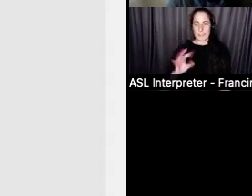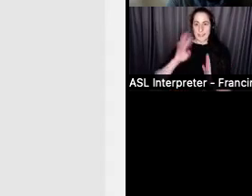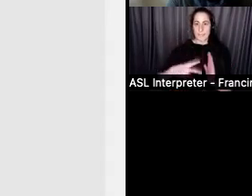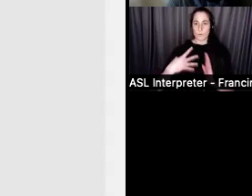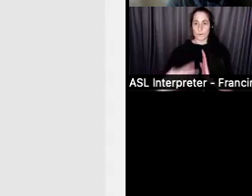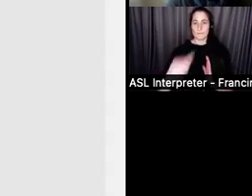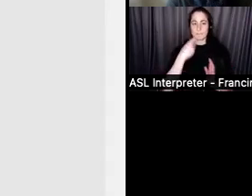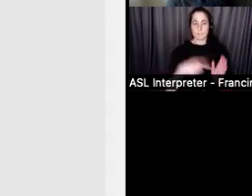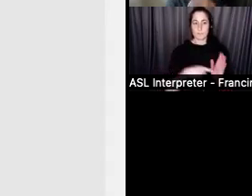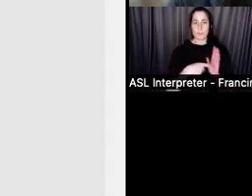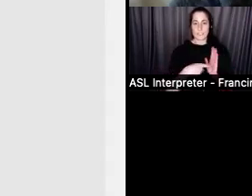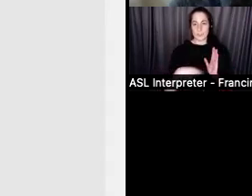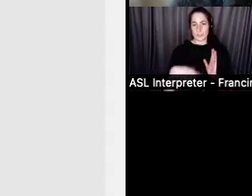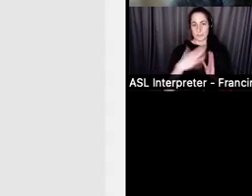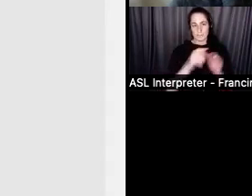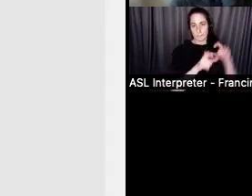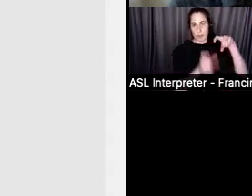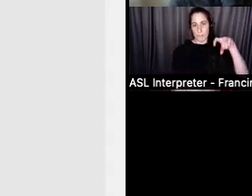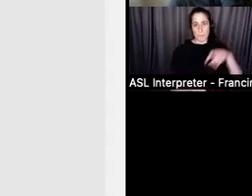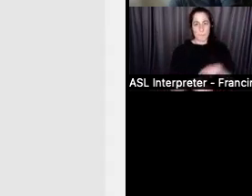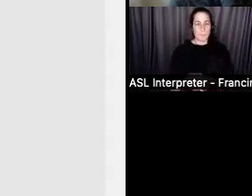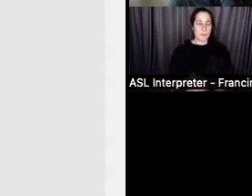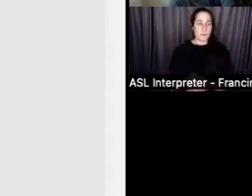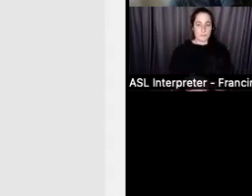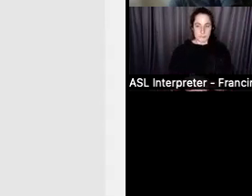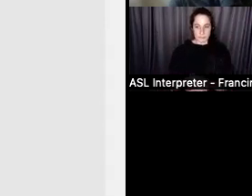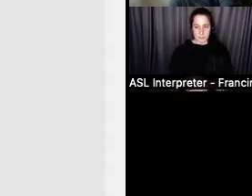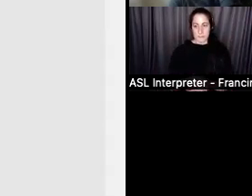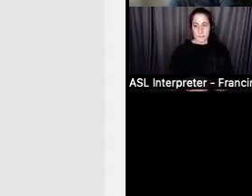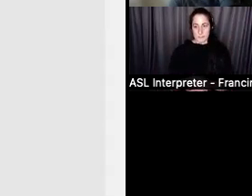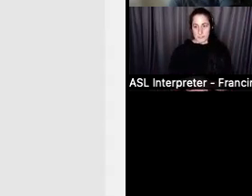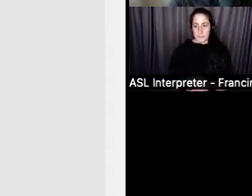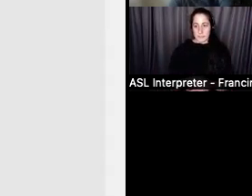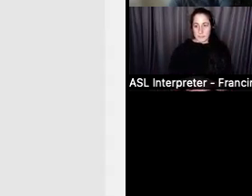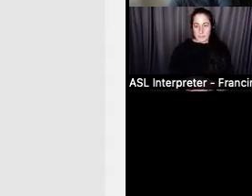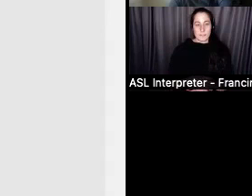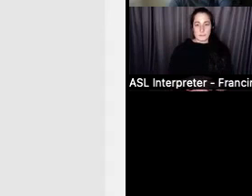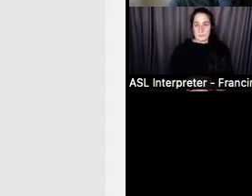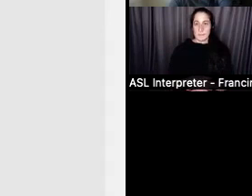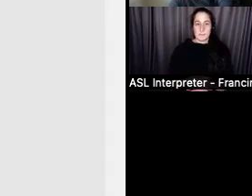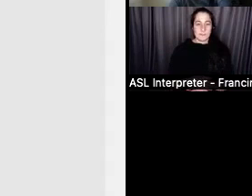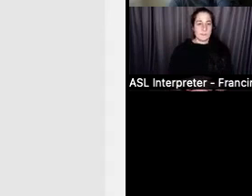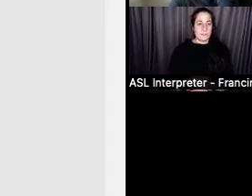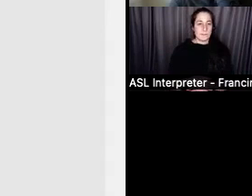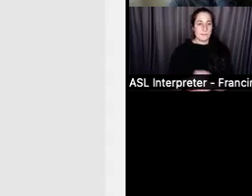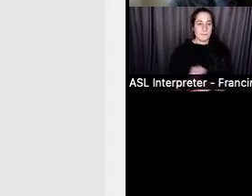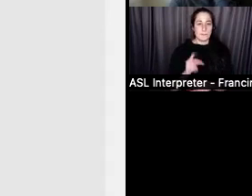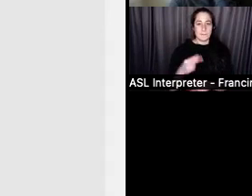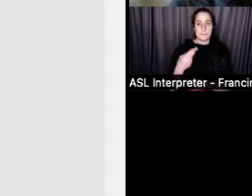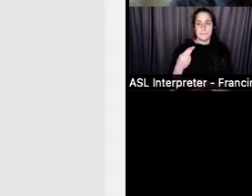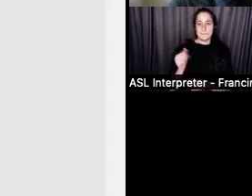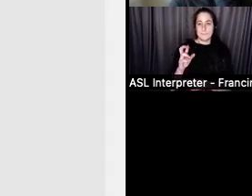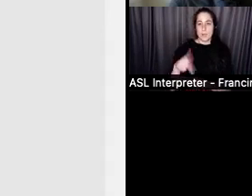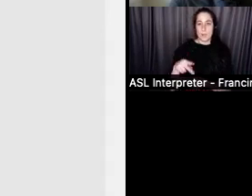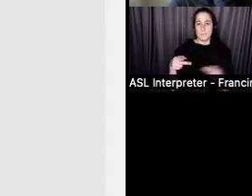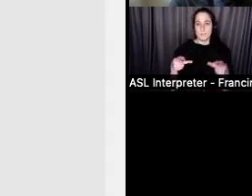criteria at the top and etc. Yep. All right. We've got a bunch of yeses and some okay, great. Up. Amazing. So HARP eligibility, here's